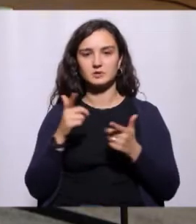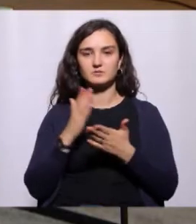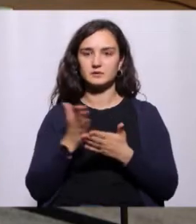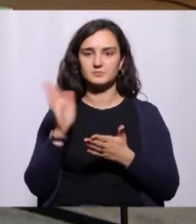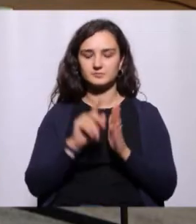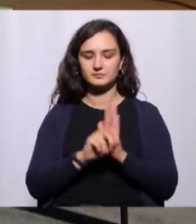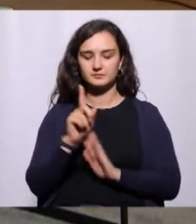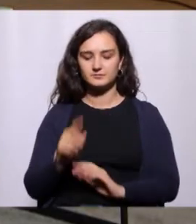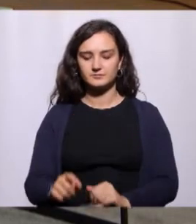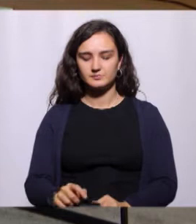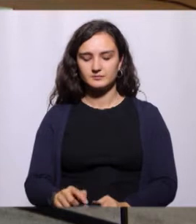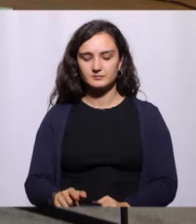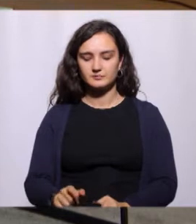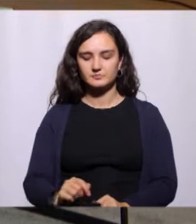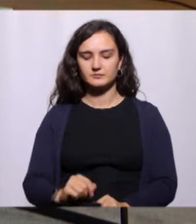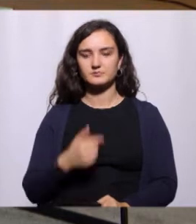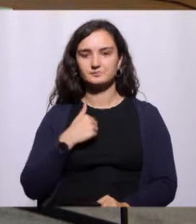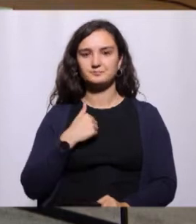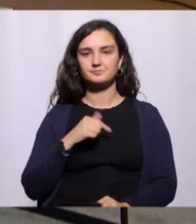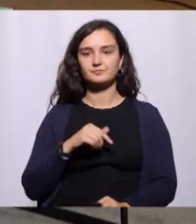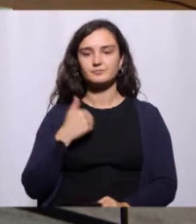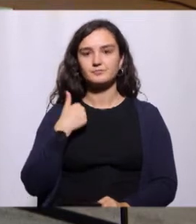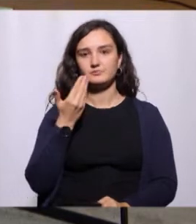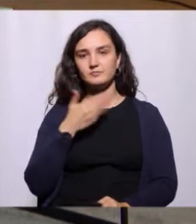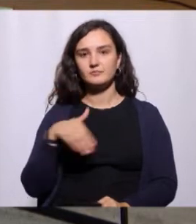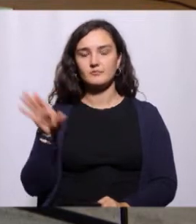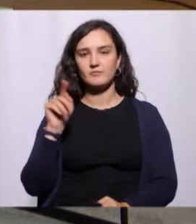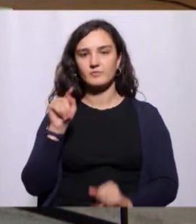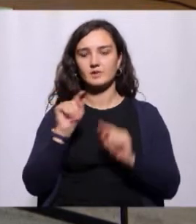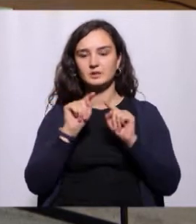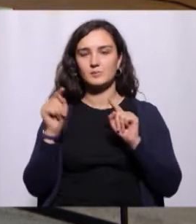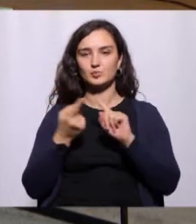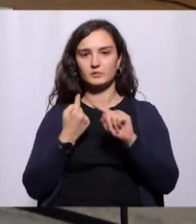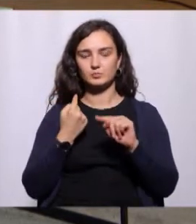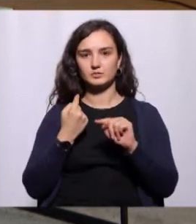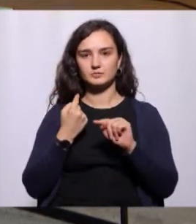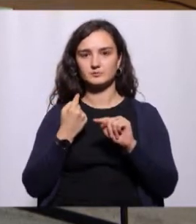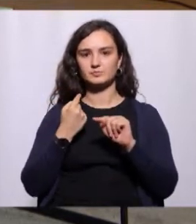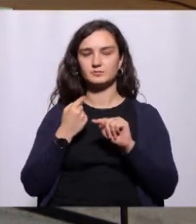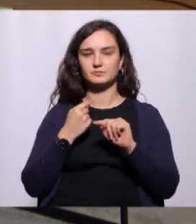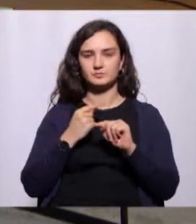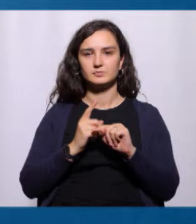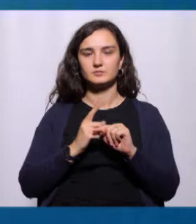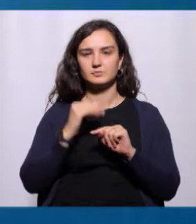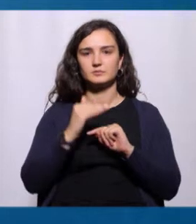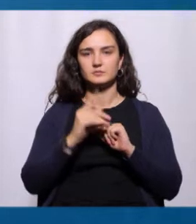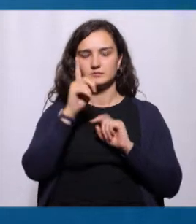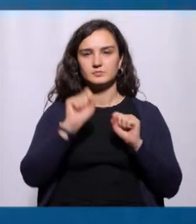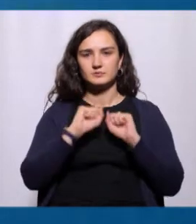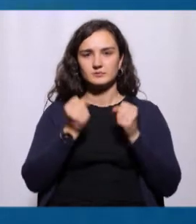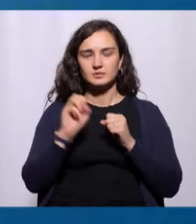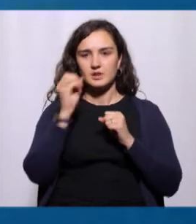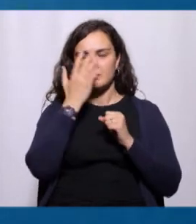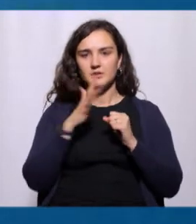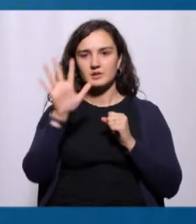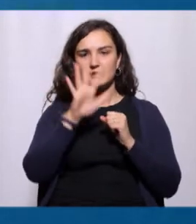go. Let's start. We went on a blank of North Africa and saw